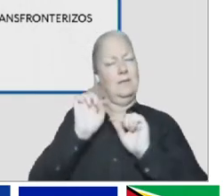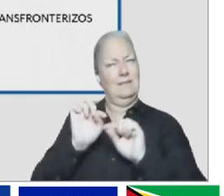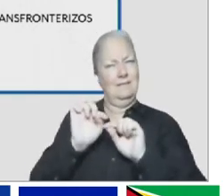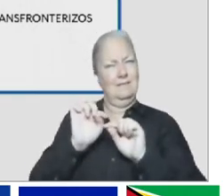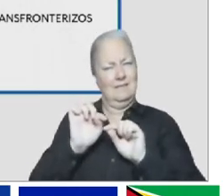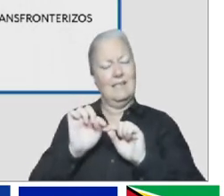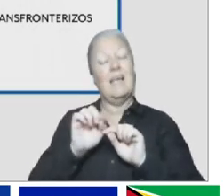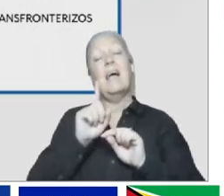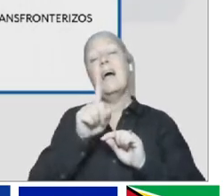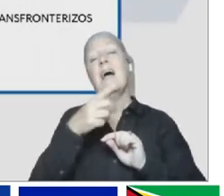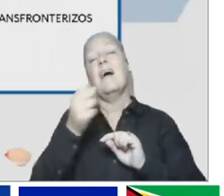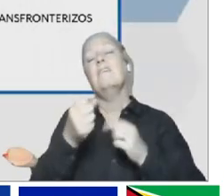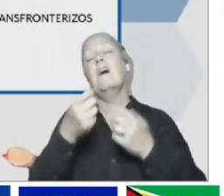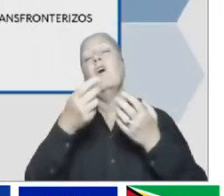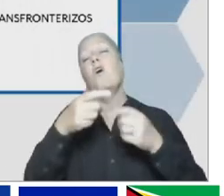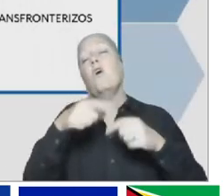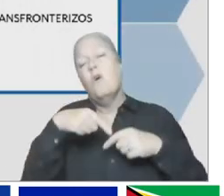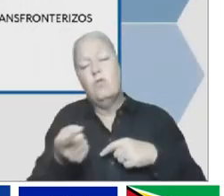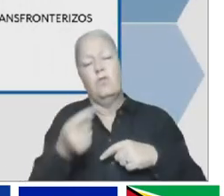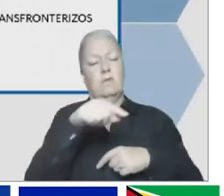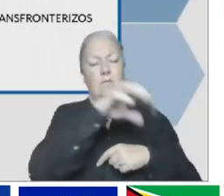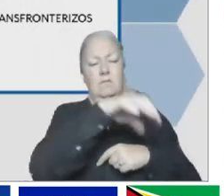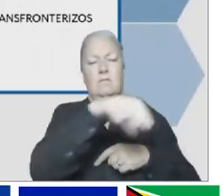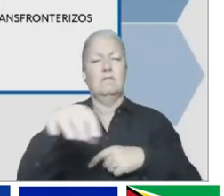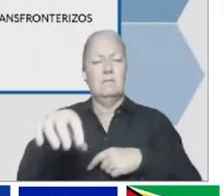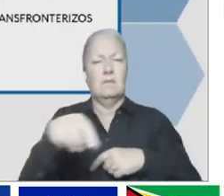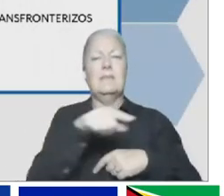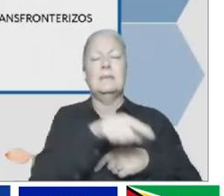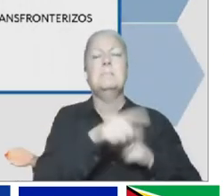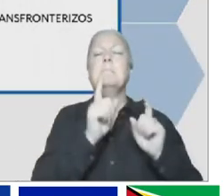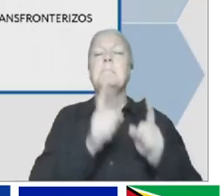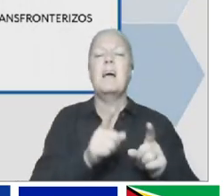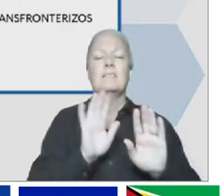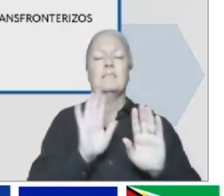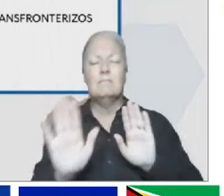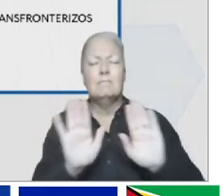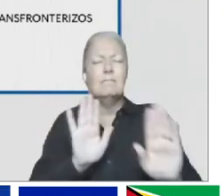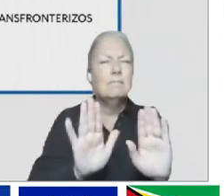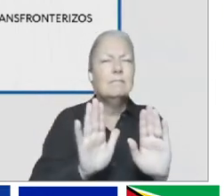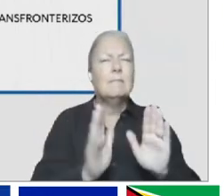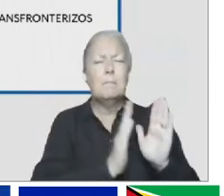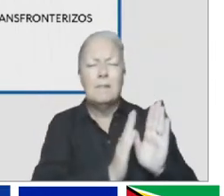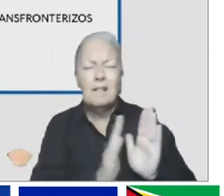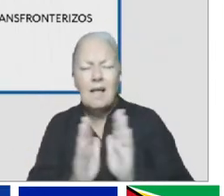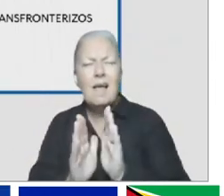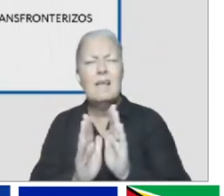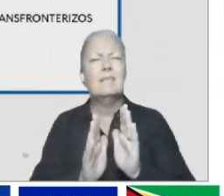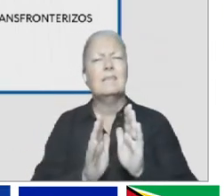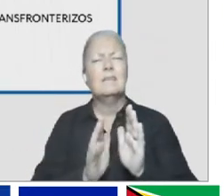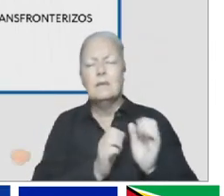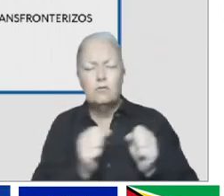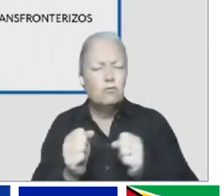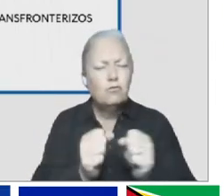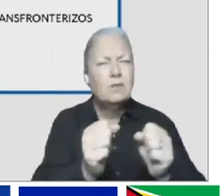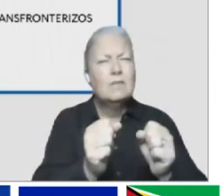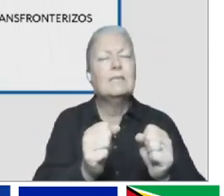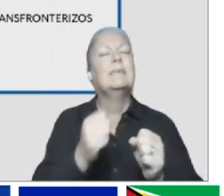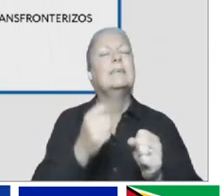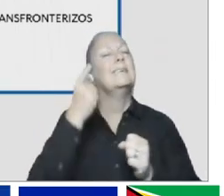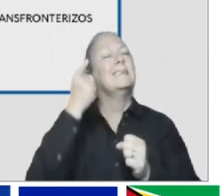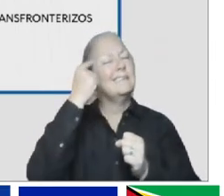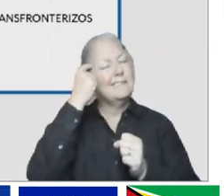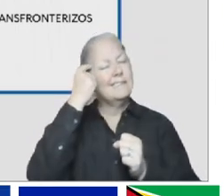that also need to conduct strategic actions to pursue the same objective. ITs,